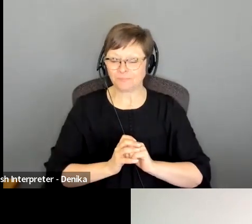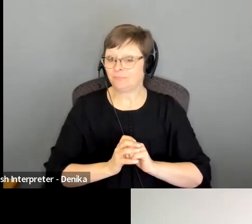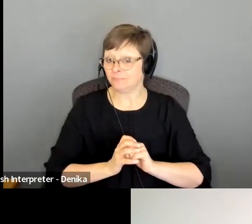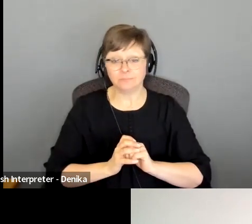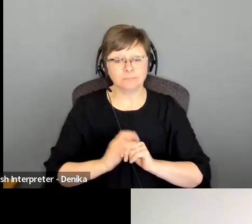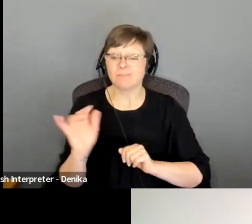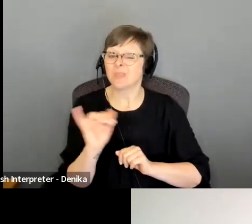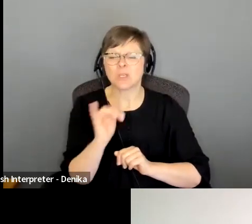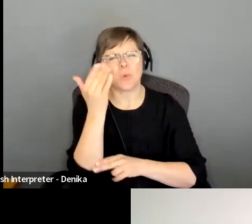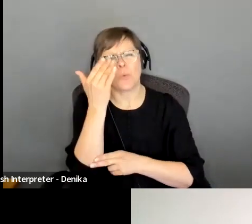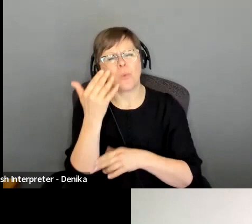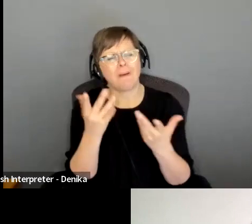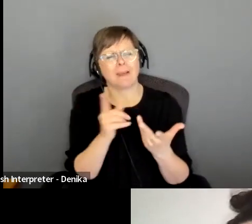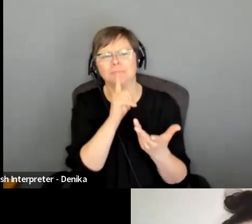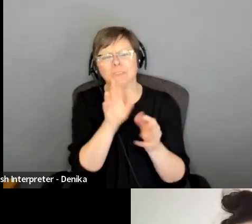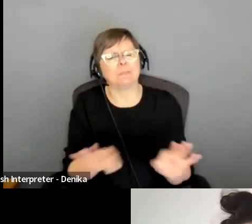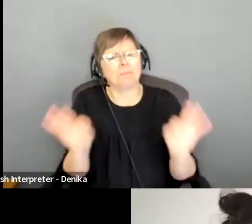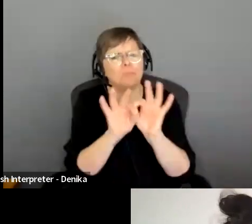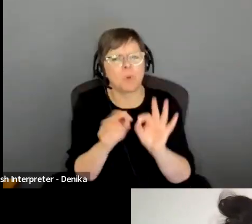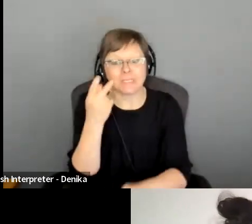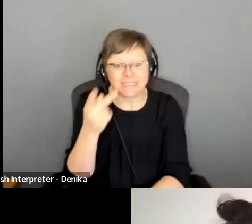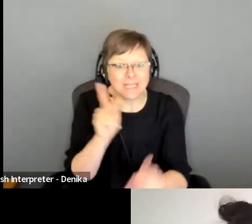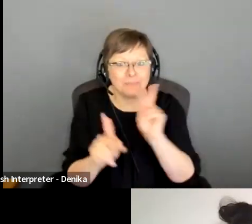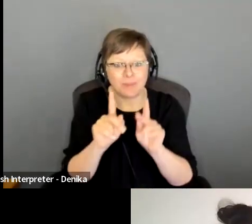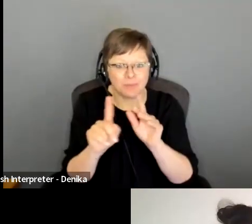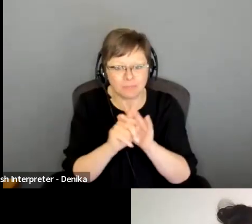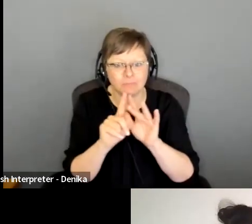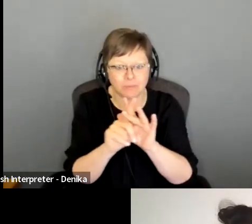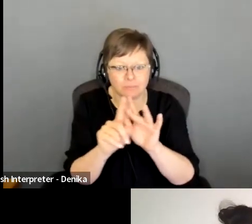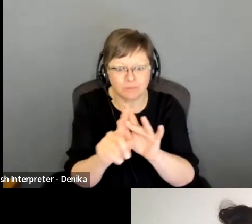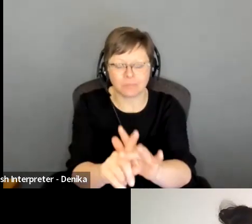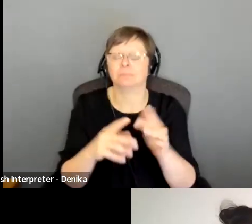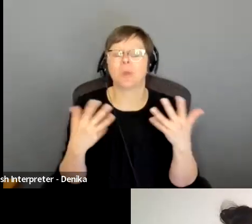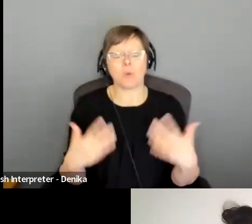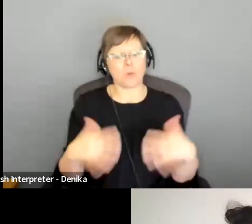want a meeting, why we want to see, again, we see the numbers of folks showing up and how that can be positive. There was this